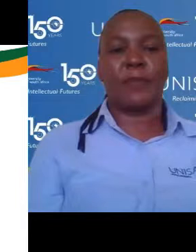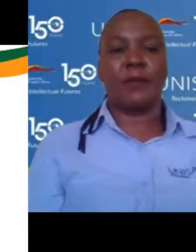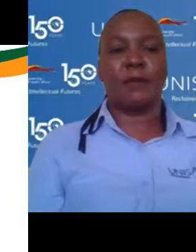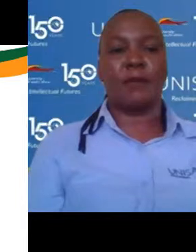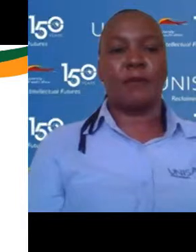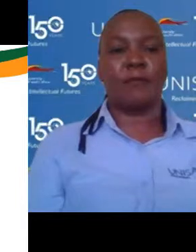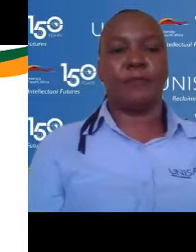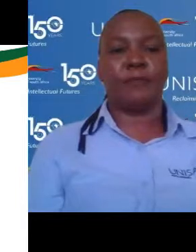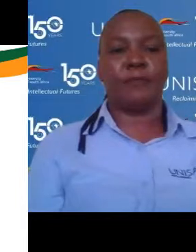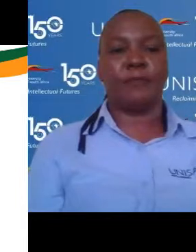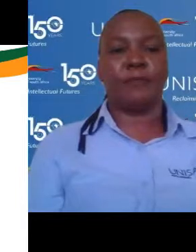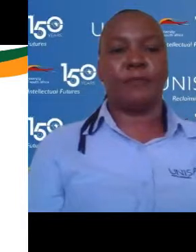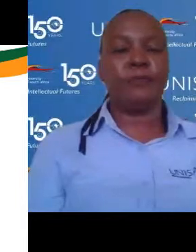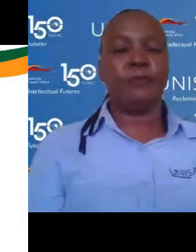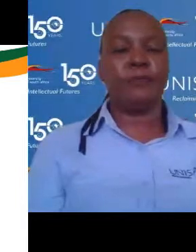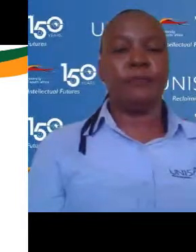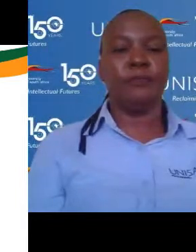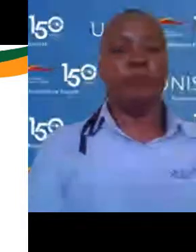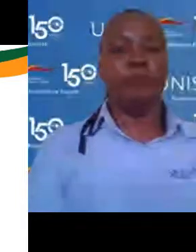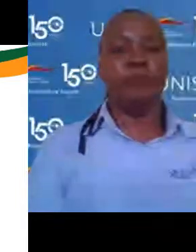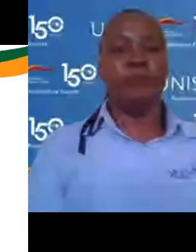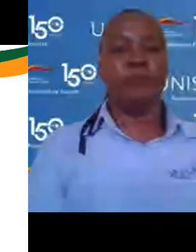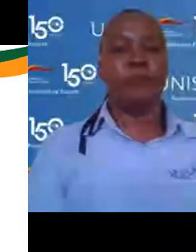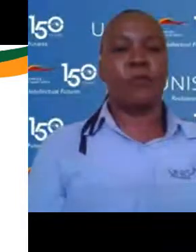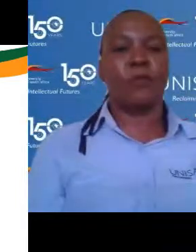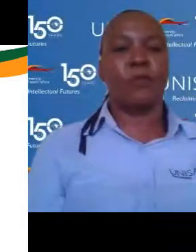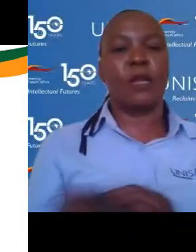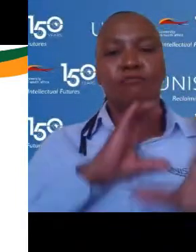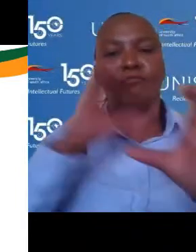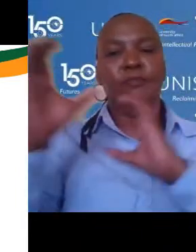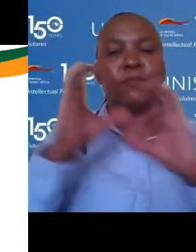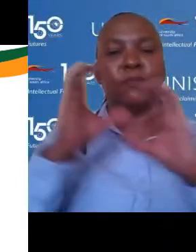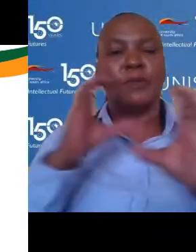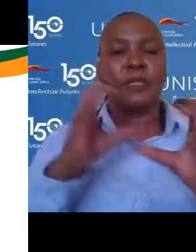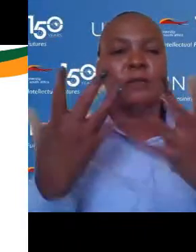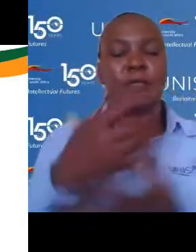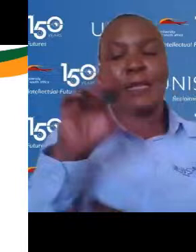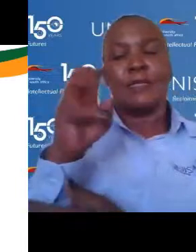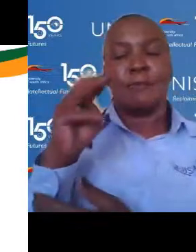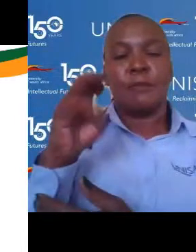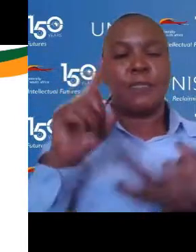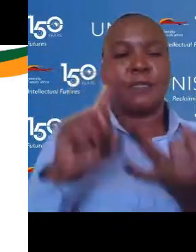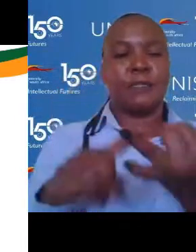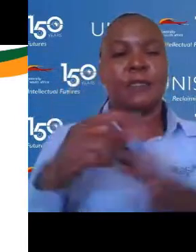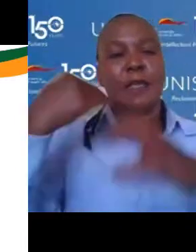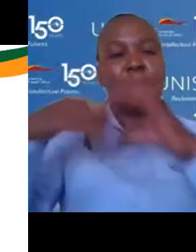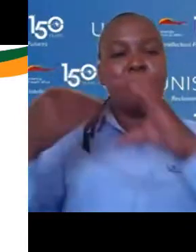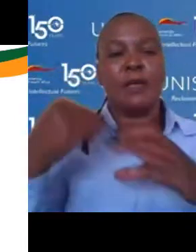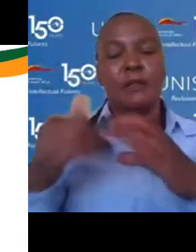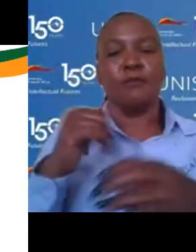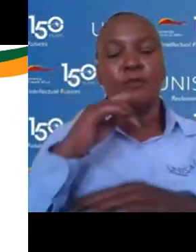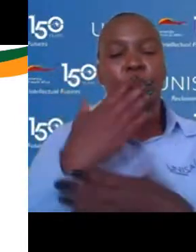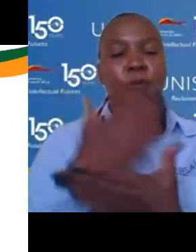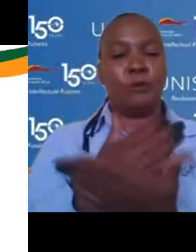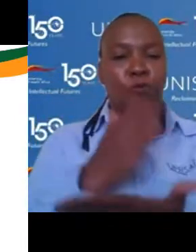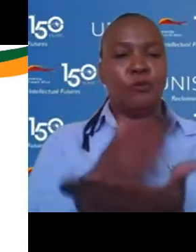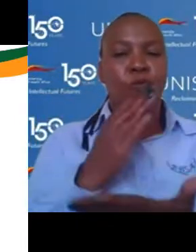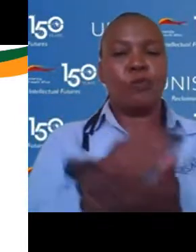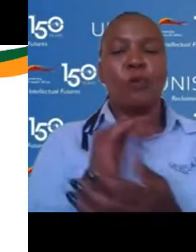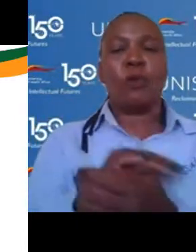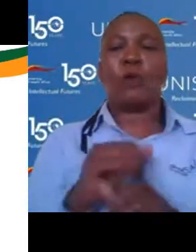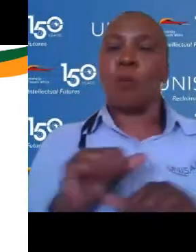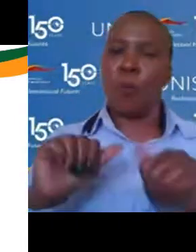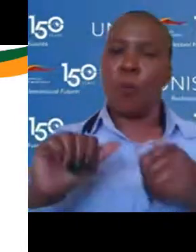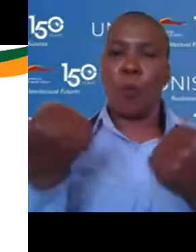Our team has been actively communicating via SMS and email to ensure that you are well equipped to begin